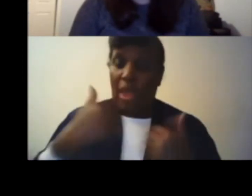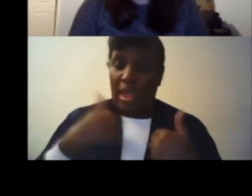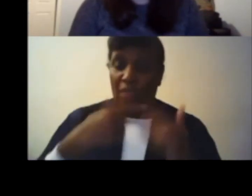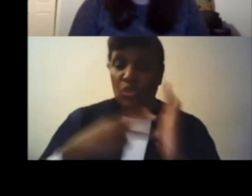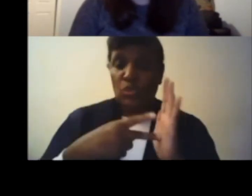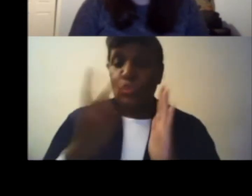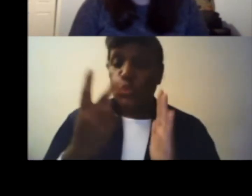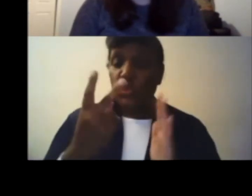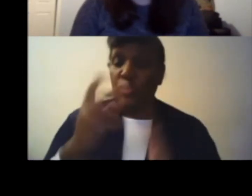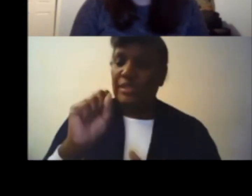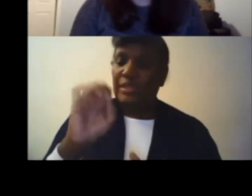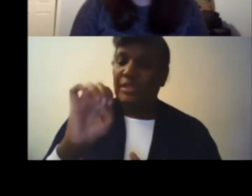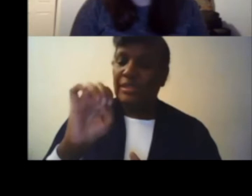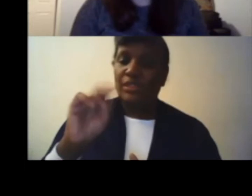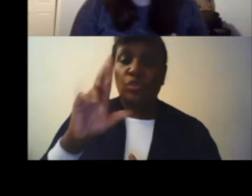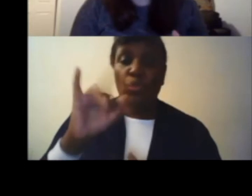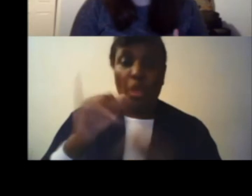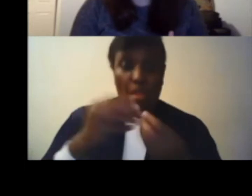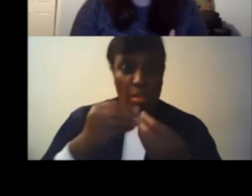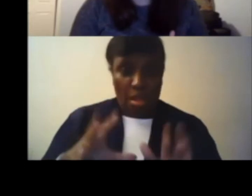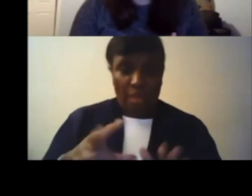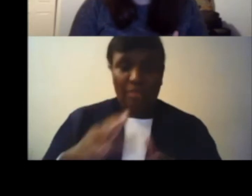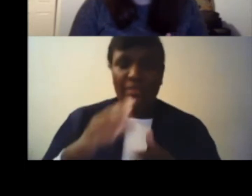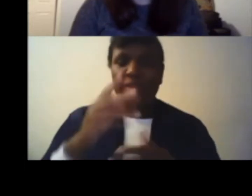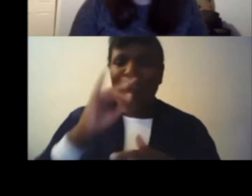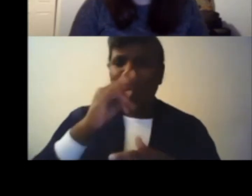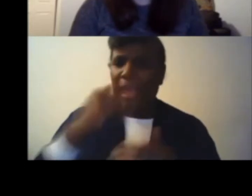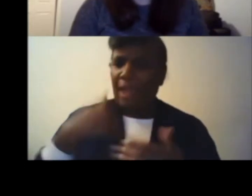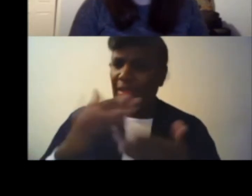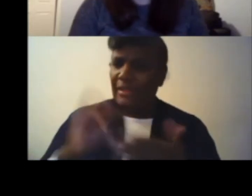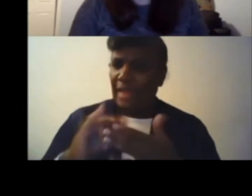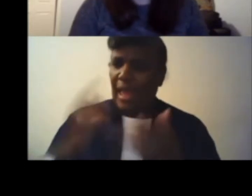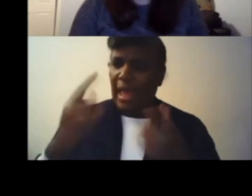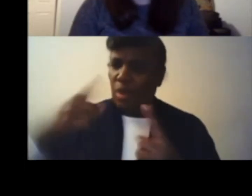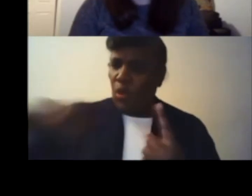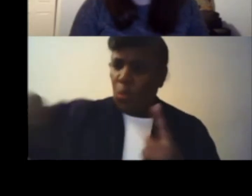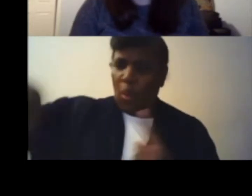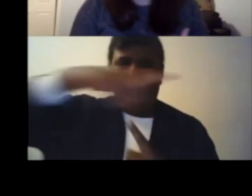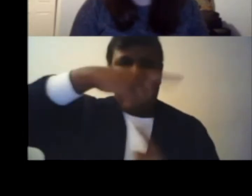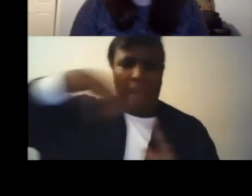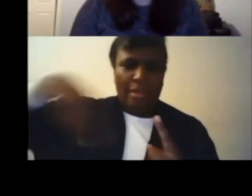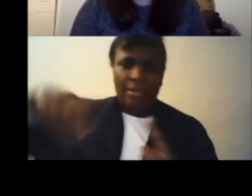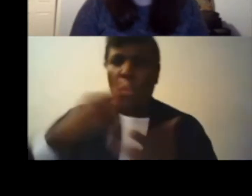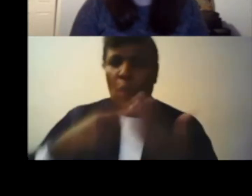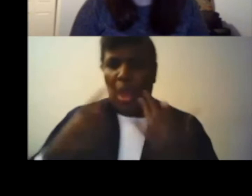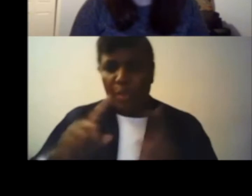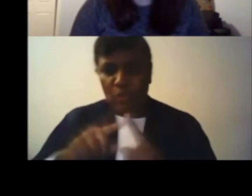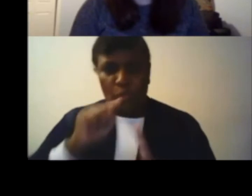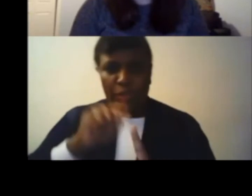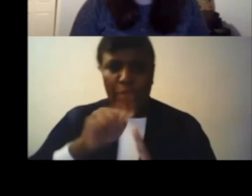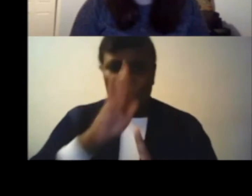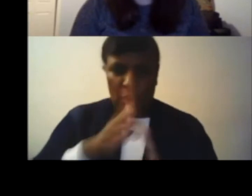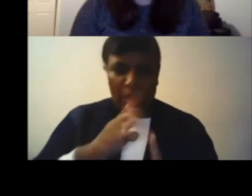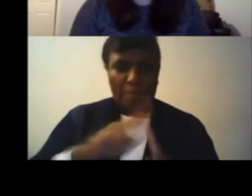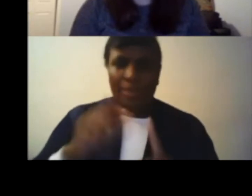have things happen around them or happen to them, but they don't have much control over what's going on throughout their day.